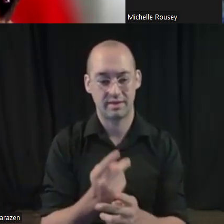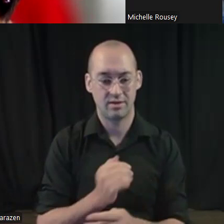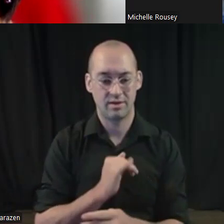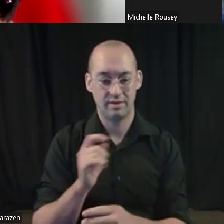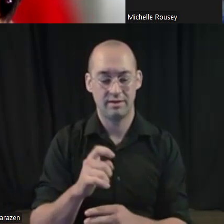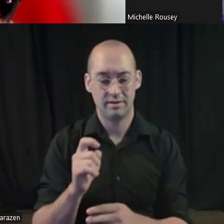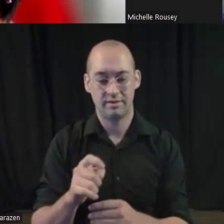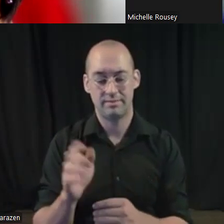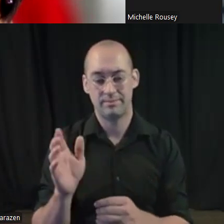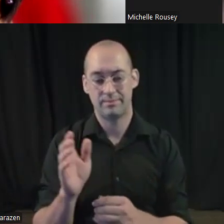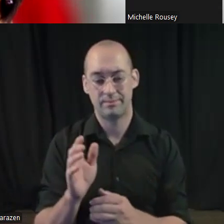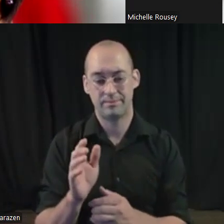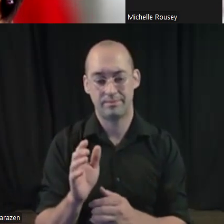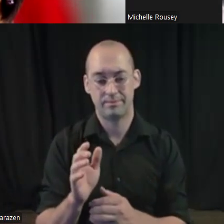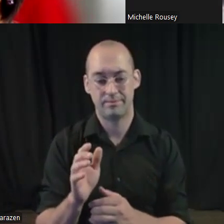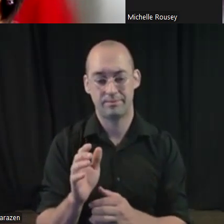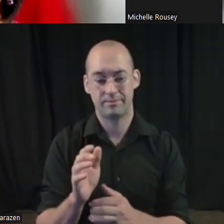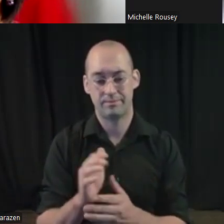system to get the care.